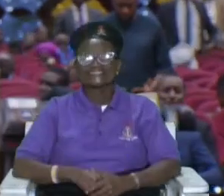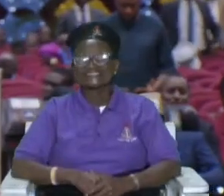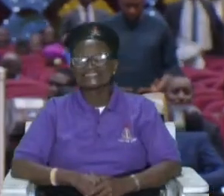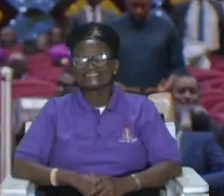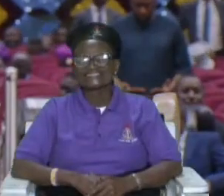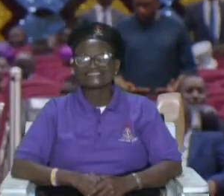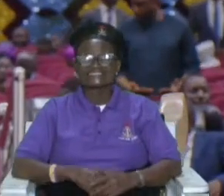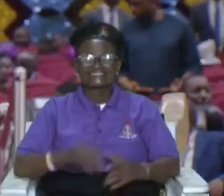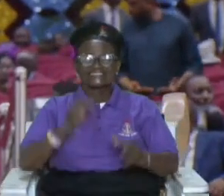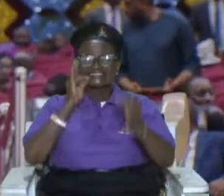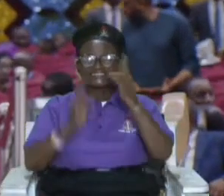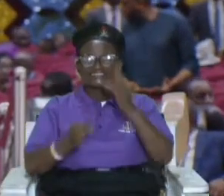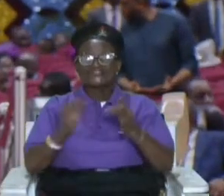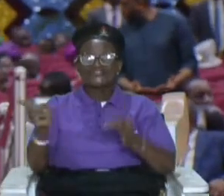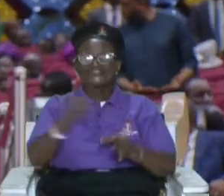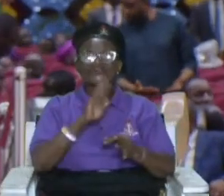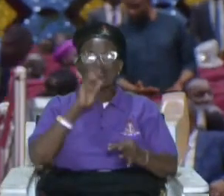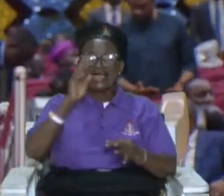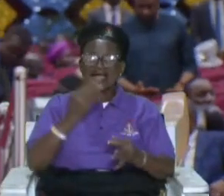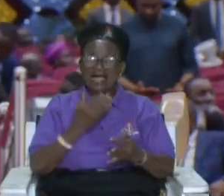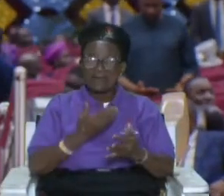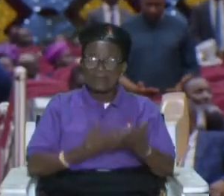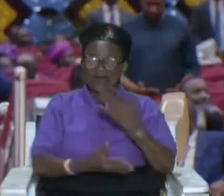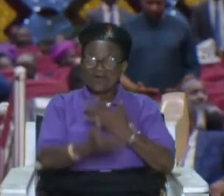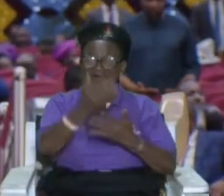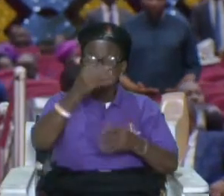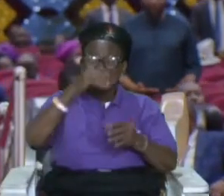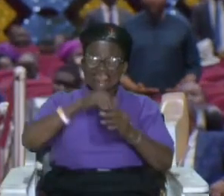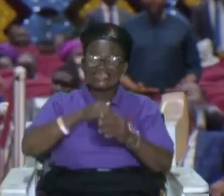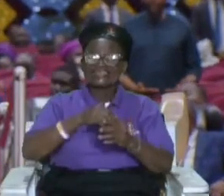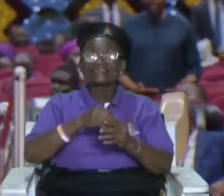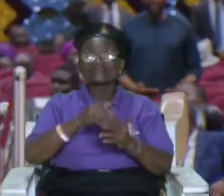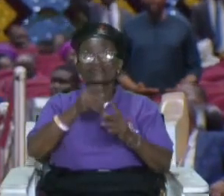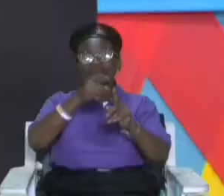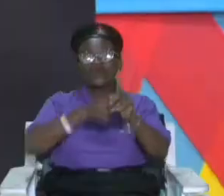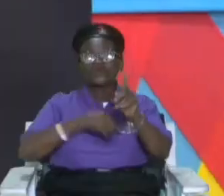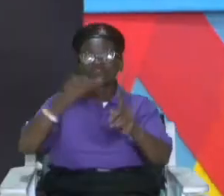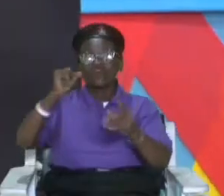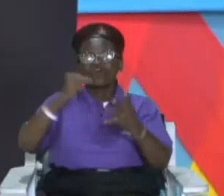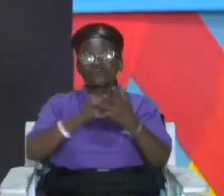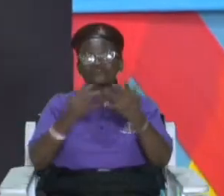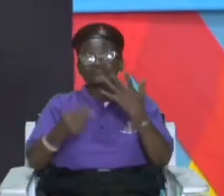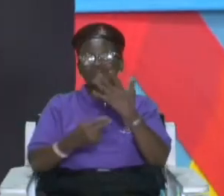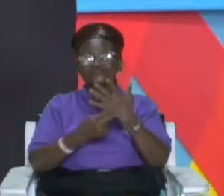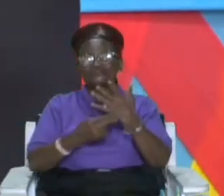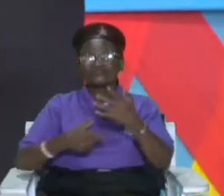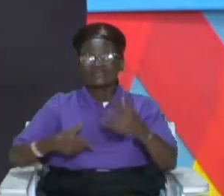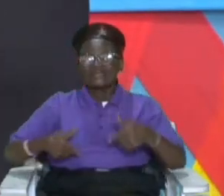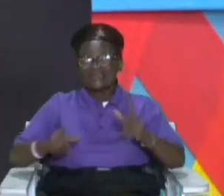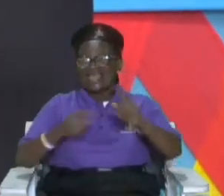If you are born in the month of June, let me hear you shout hallelujah.